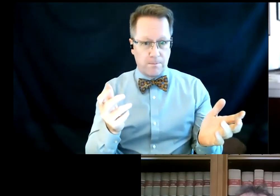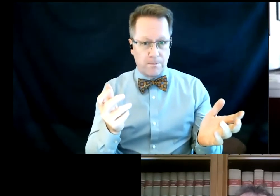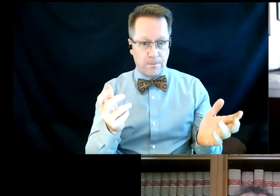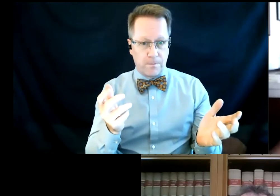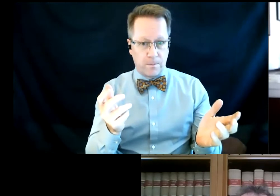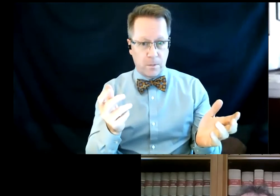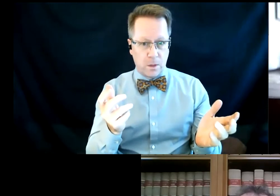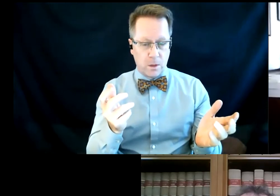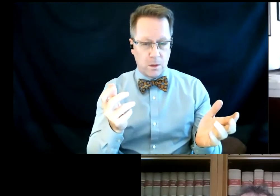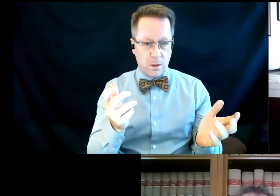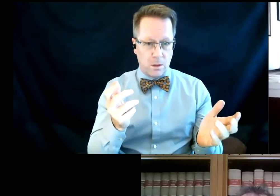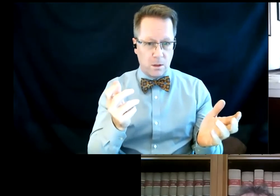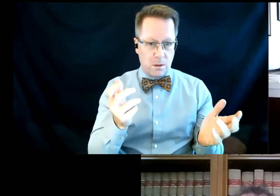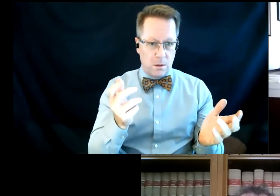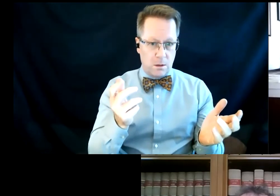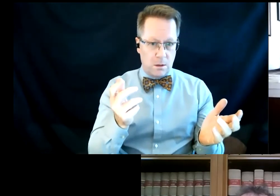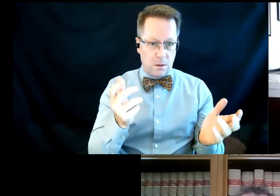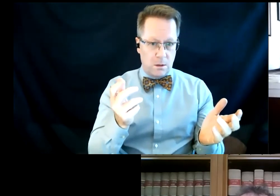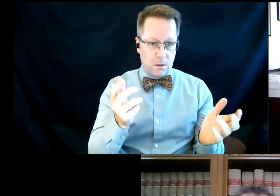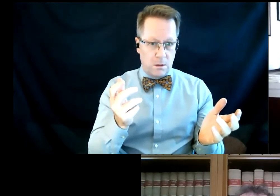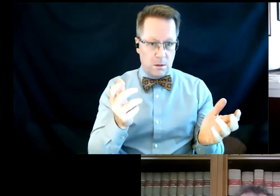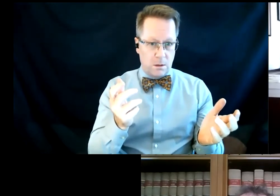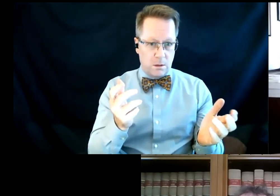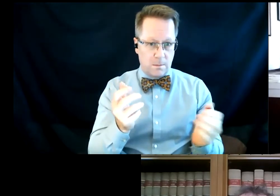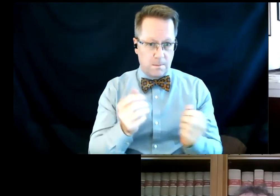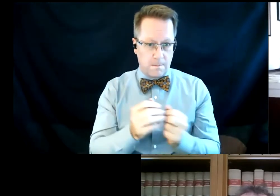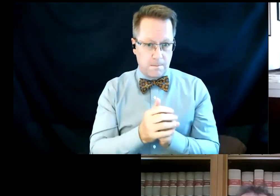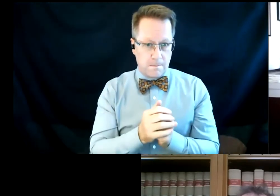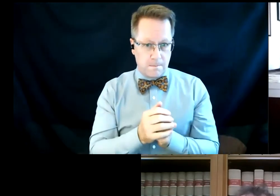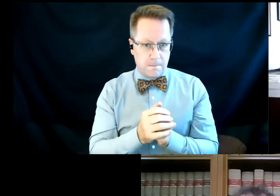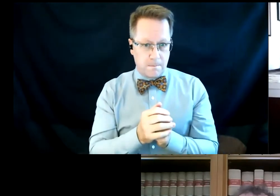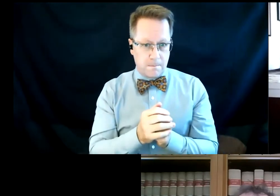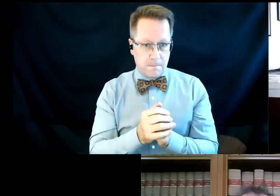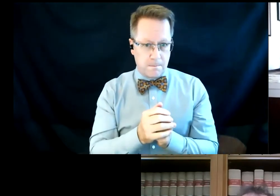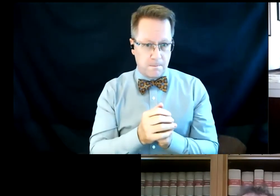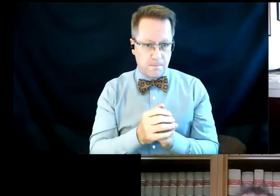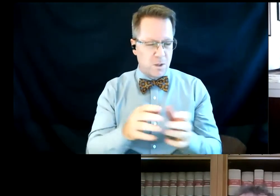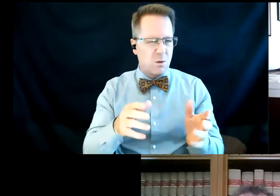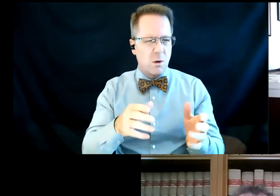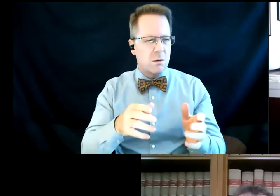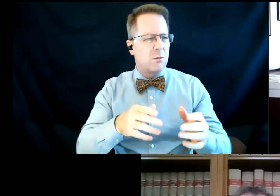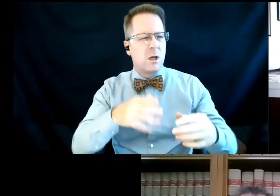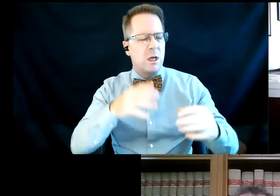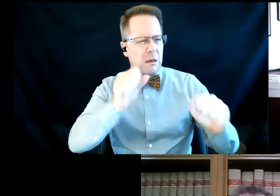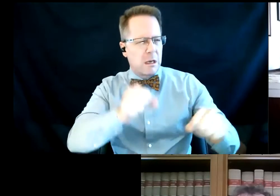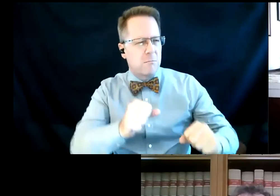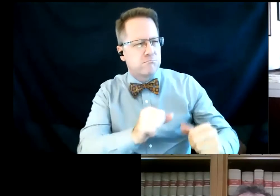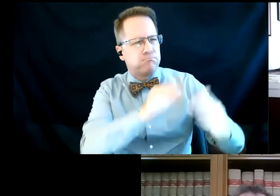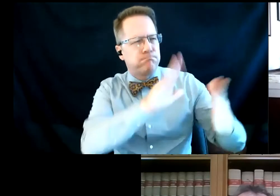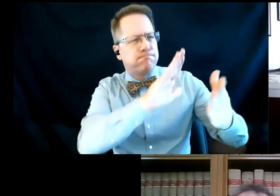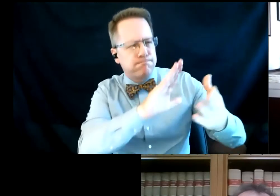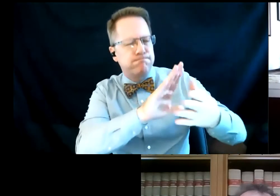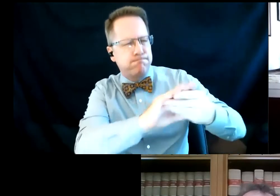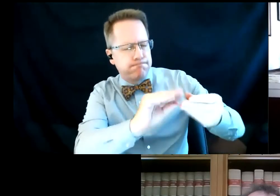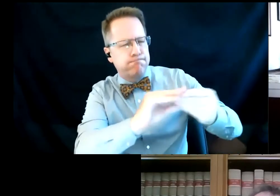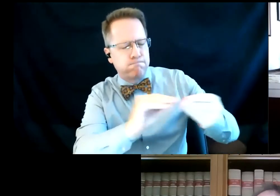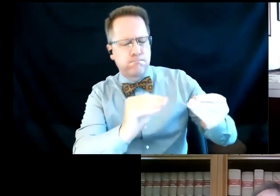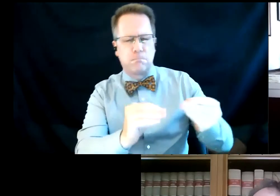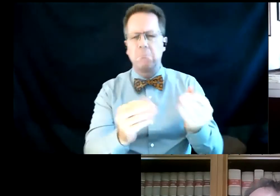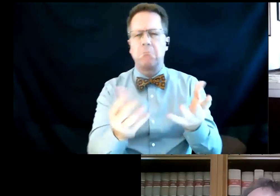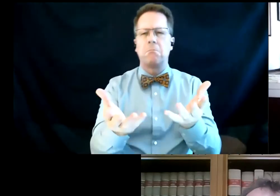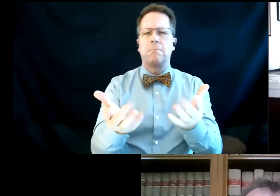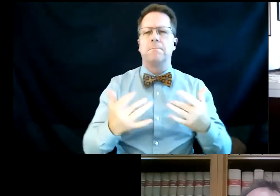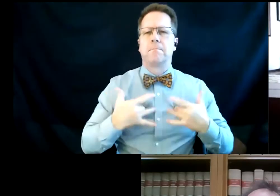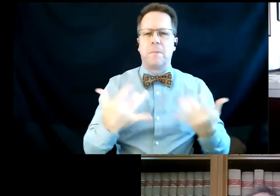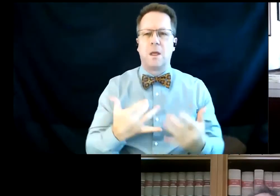litigate cases, the arguments that we make in the Supreme Court? Give us some of the juicy stuff. Yeah, so I don't know how